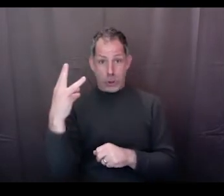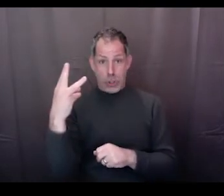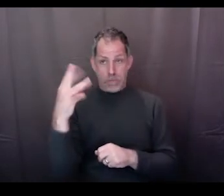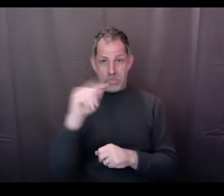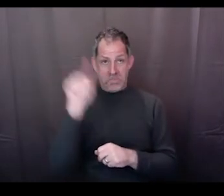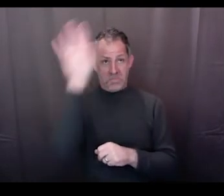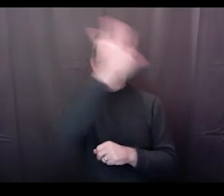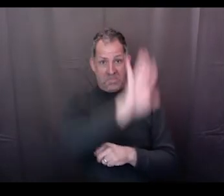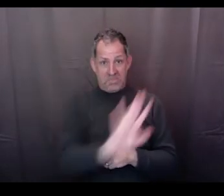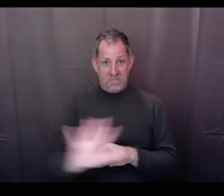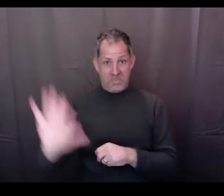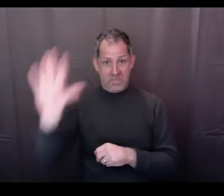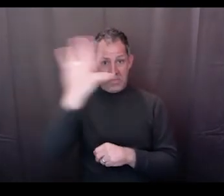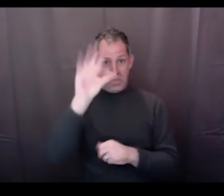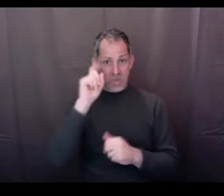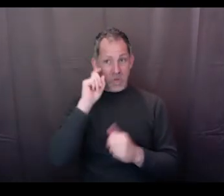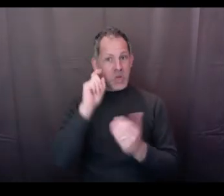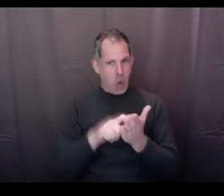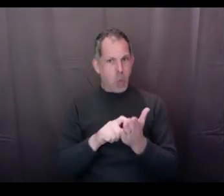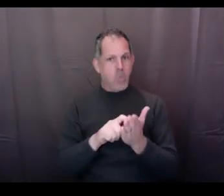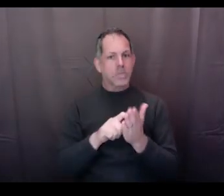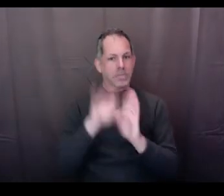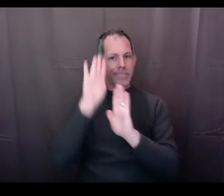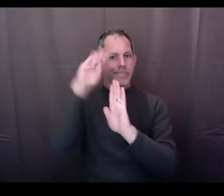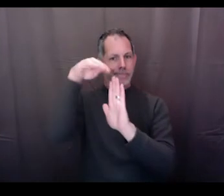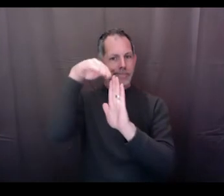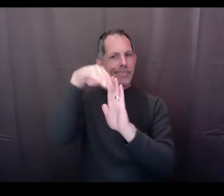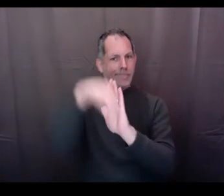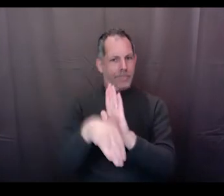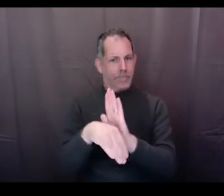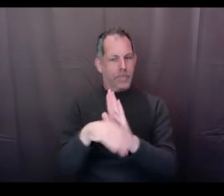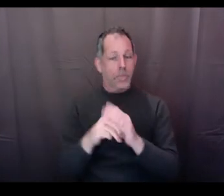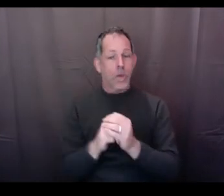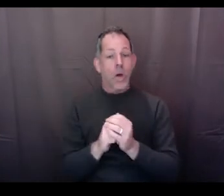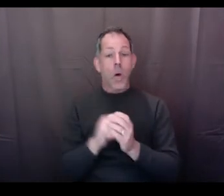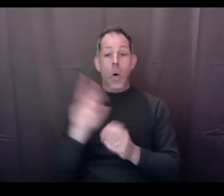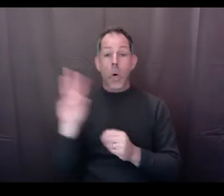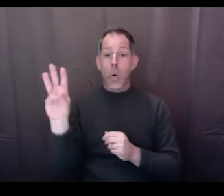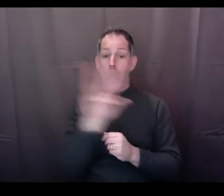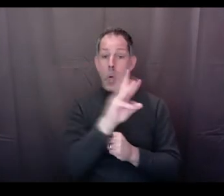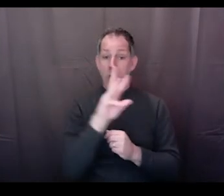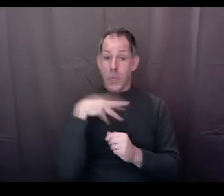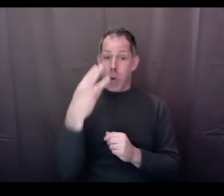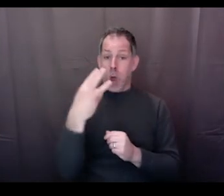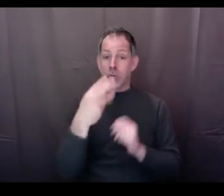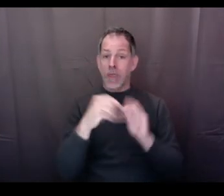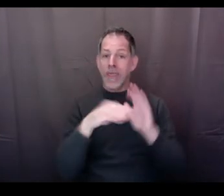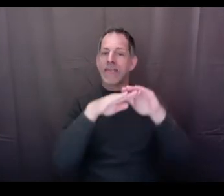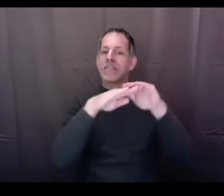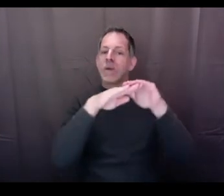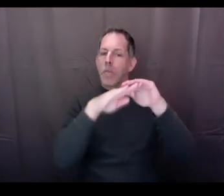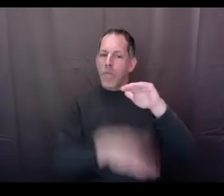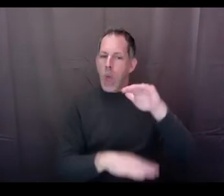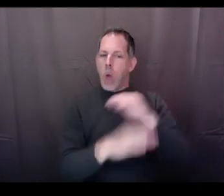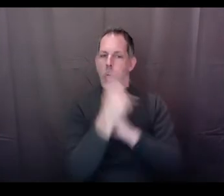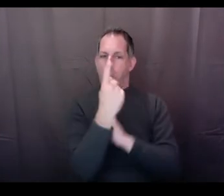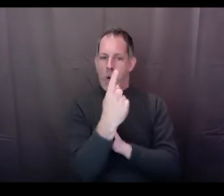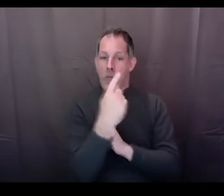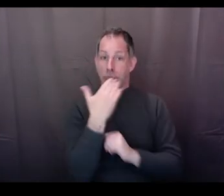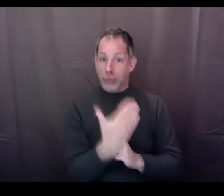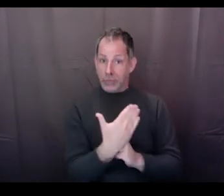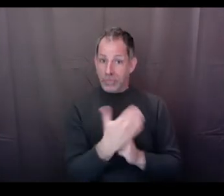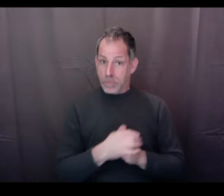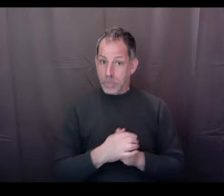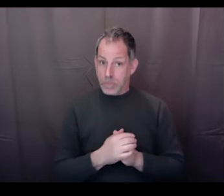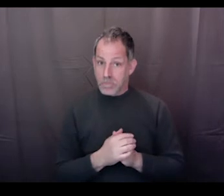both settings, we saw the reproductive rate of the infection decline. And in Western Washington, it got well below 1. And getting